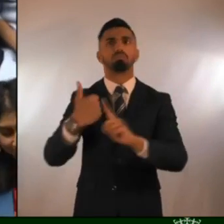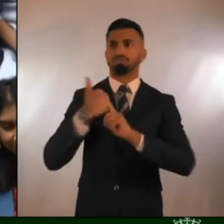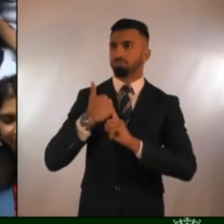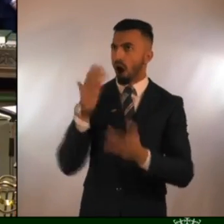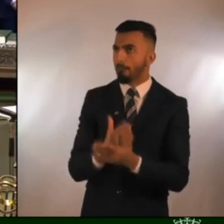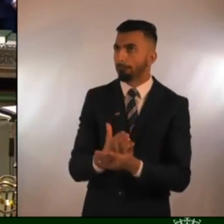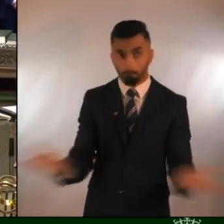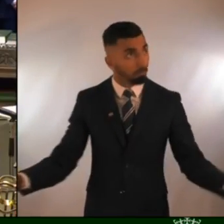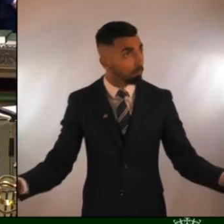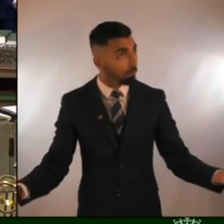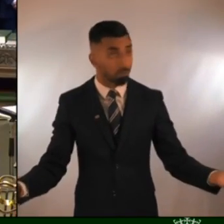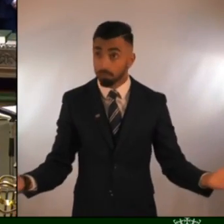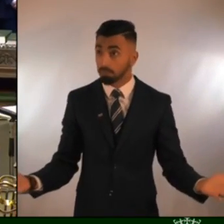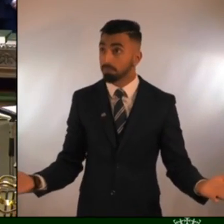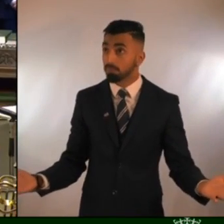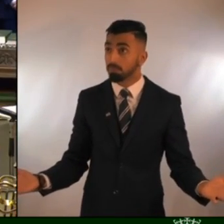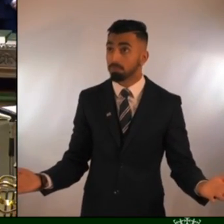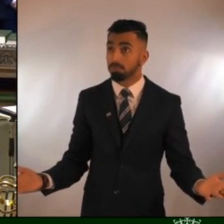support.